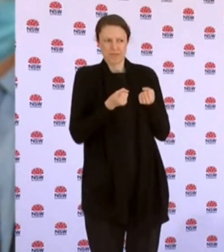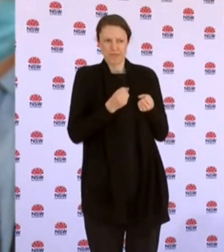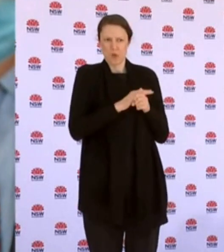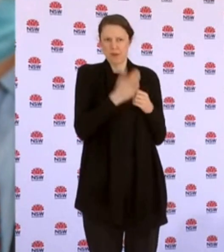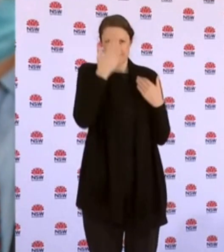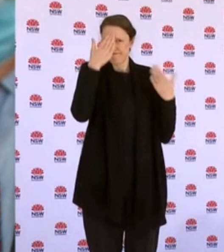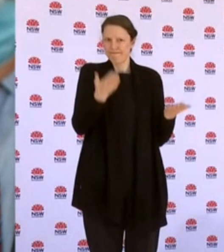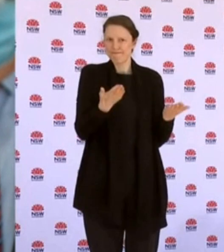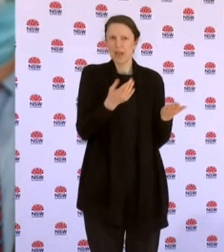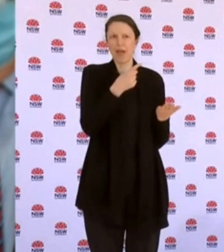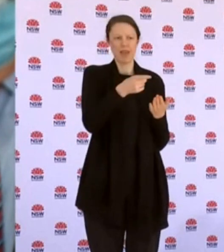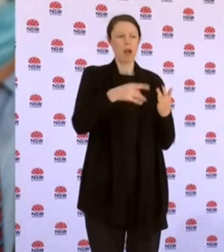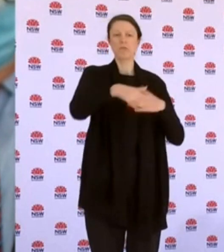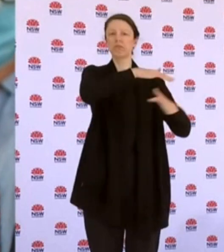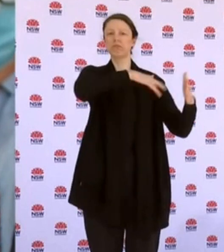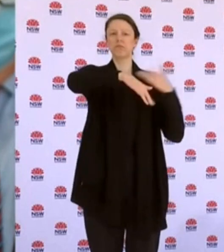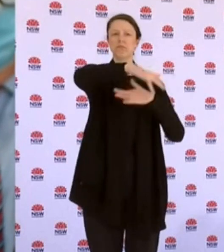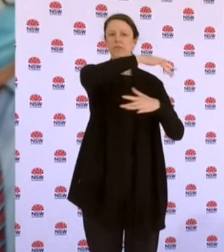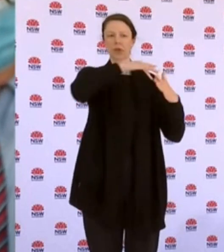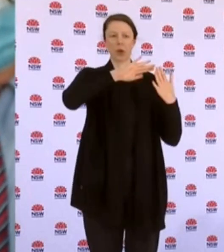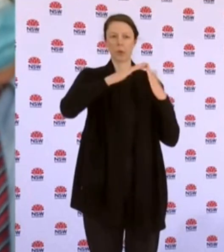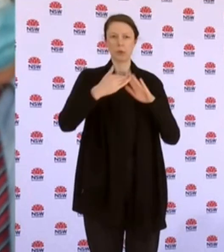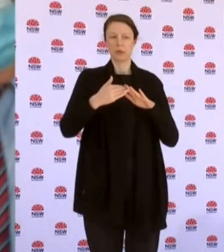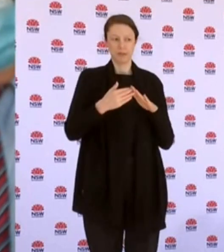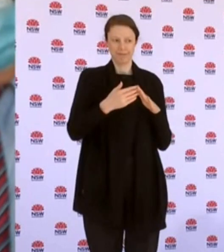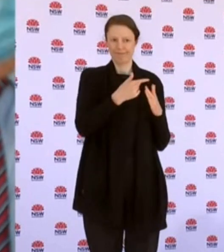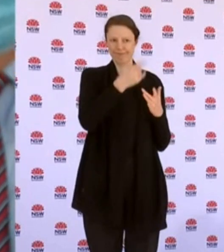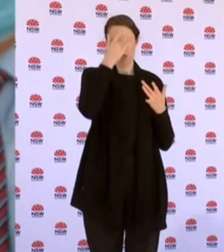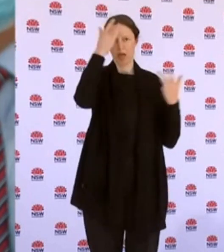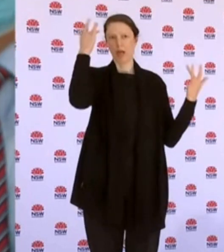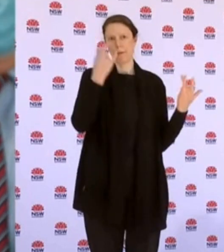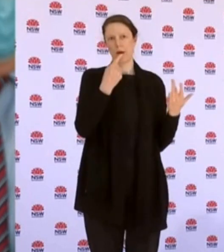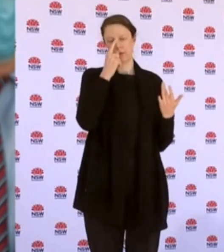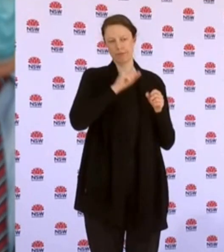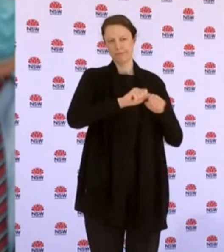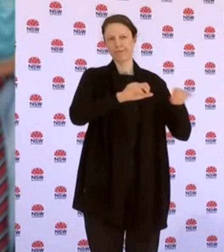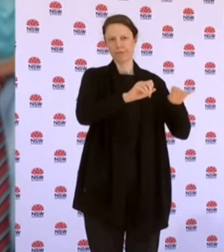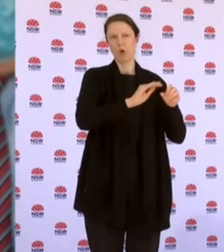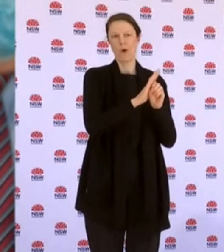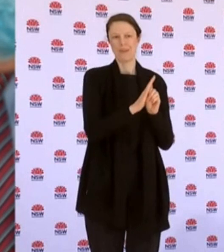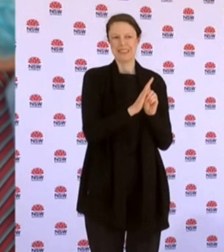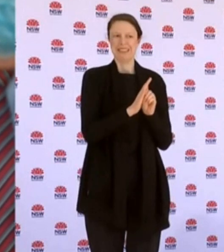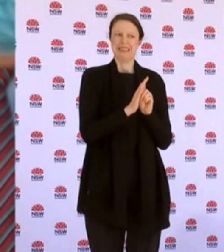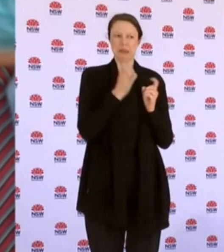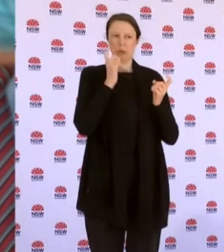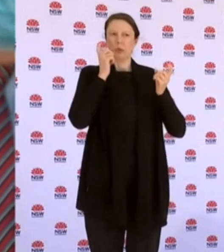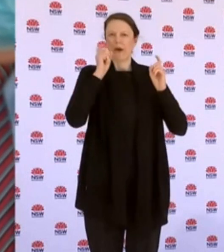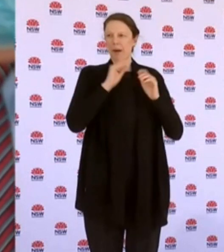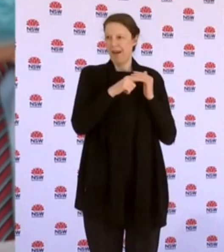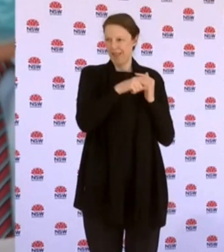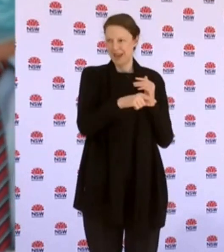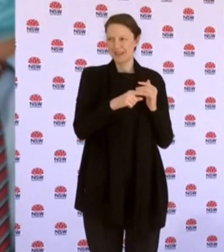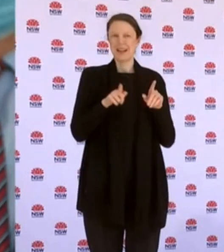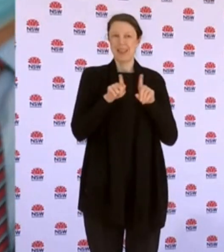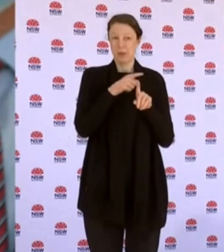also a previous case in Emu Plains the last week with no known source. So this is a concern to us. So we're asking anyone in Emu Plains to